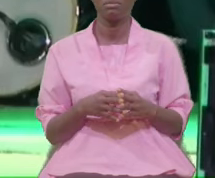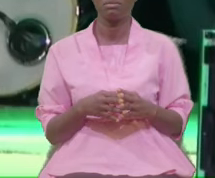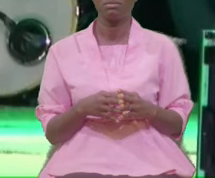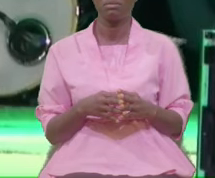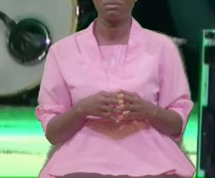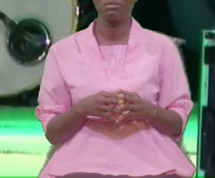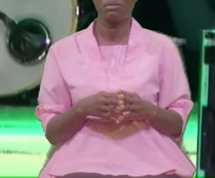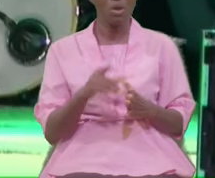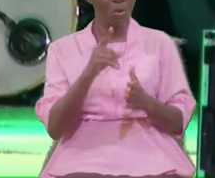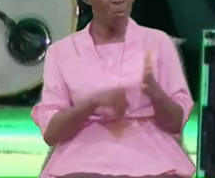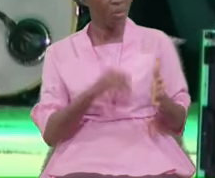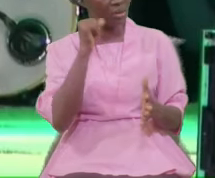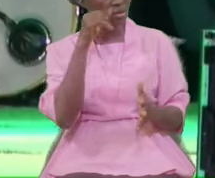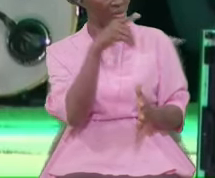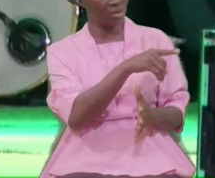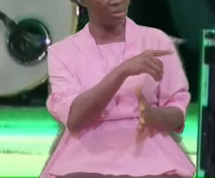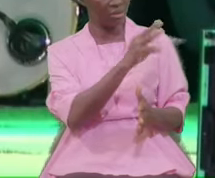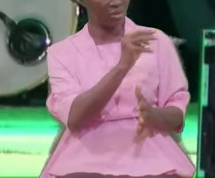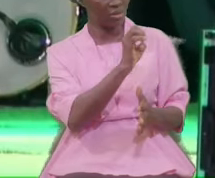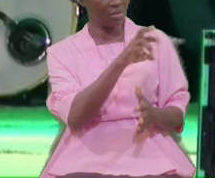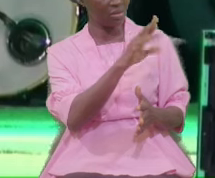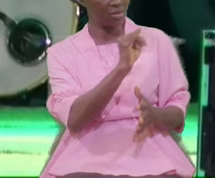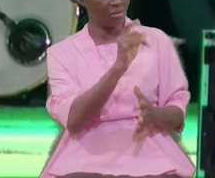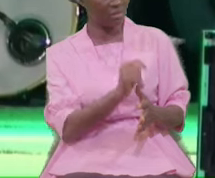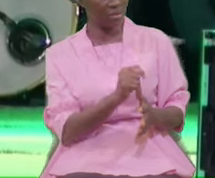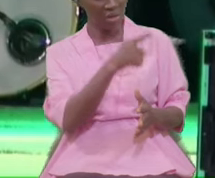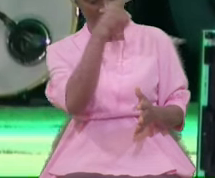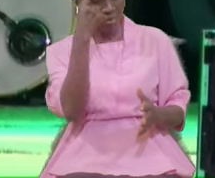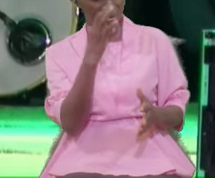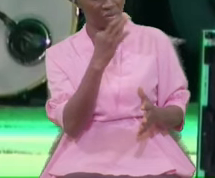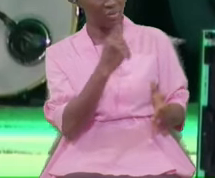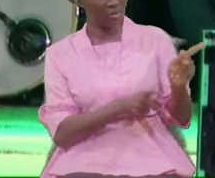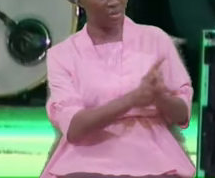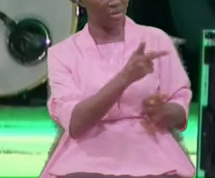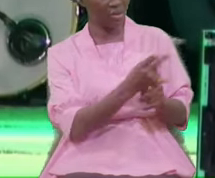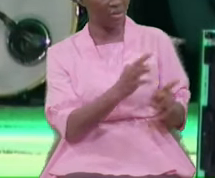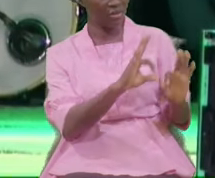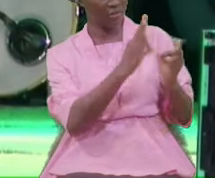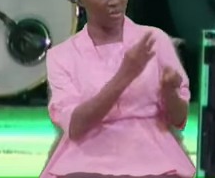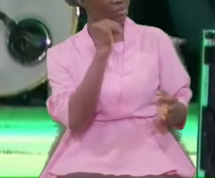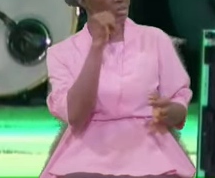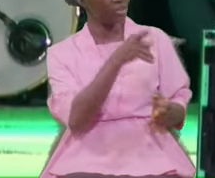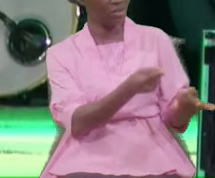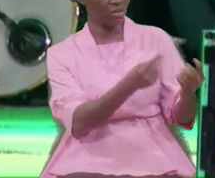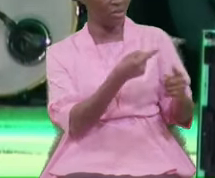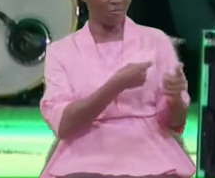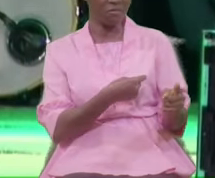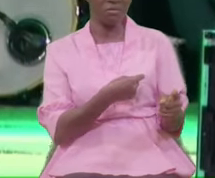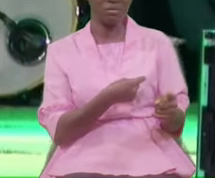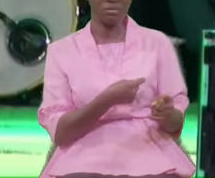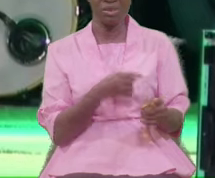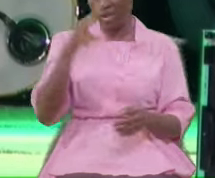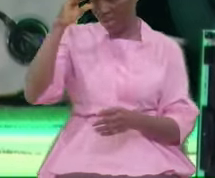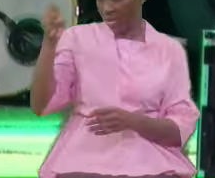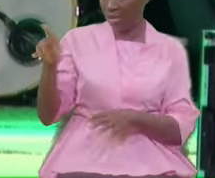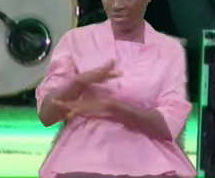human because of the She comes from he does not marriage because of the family